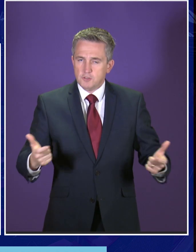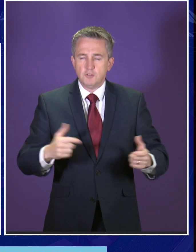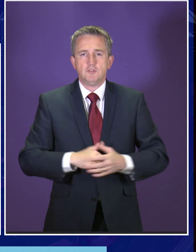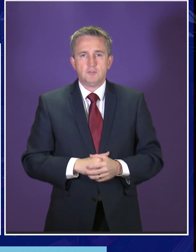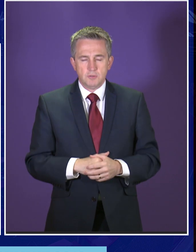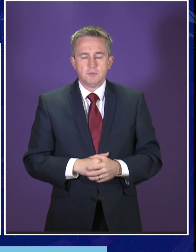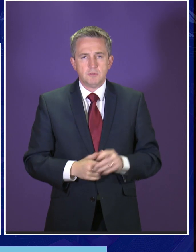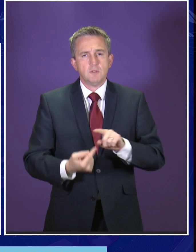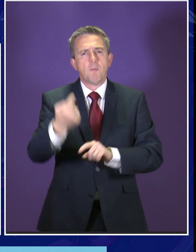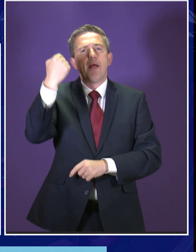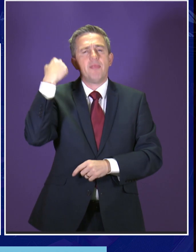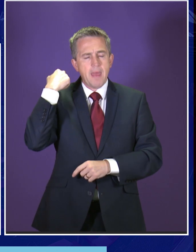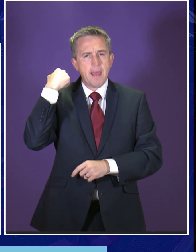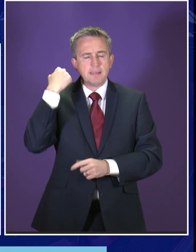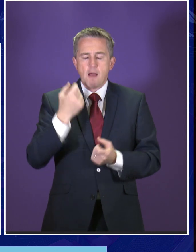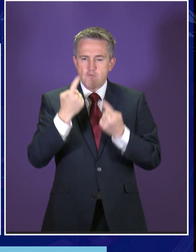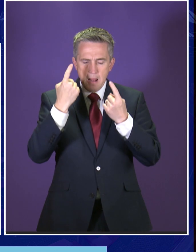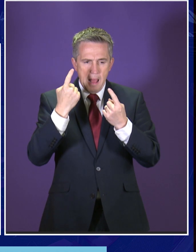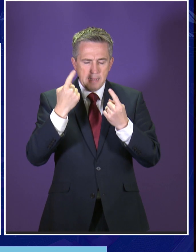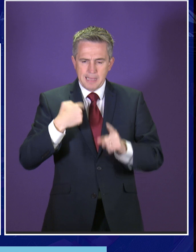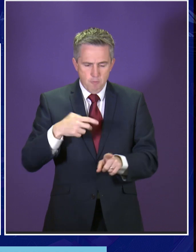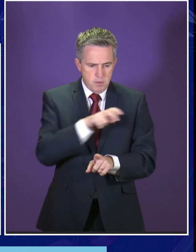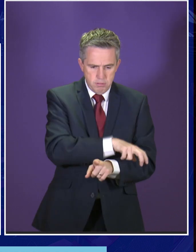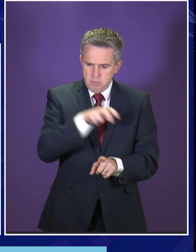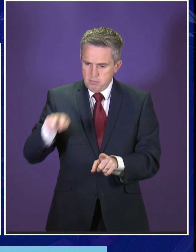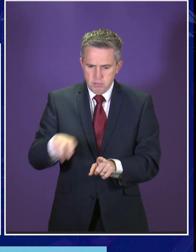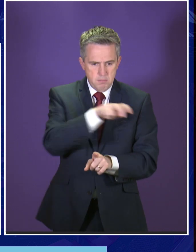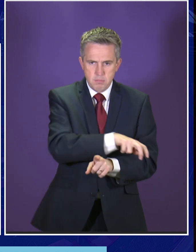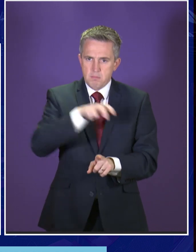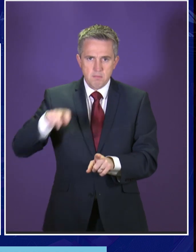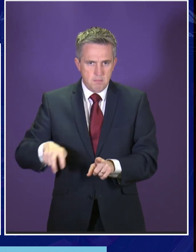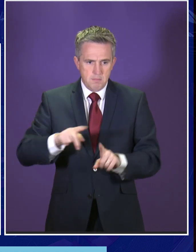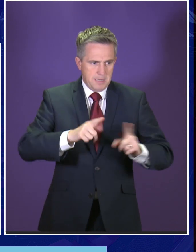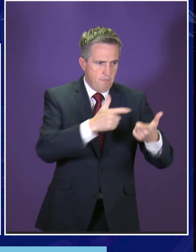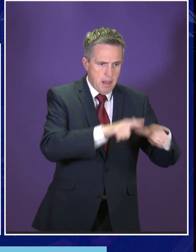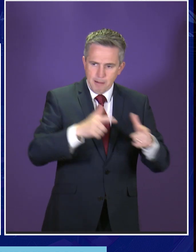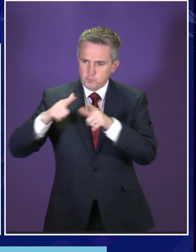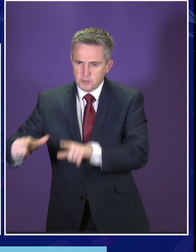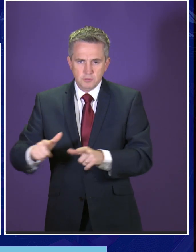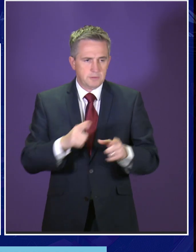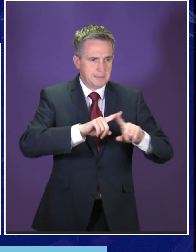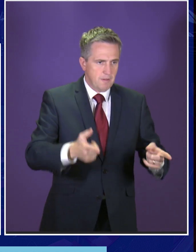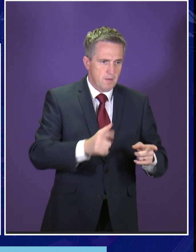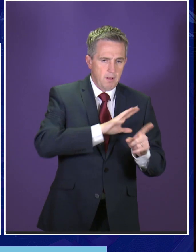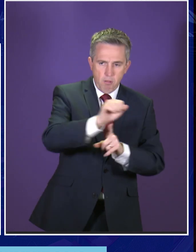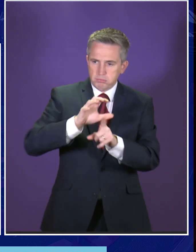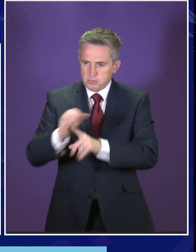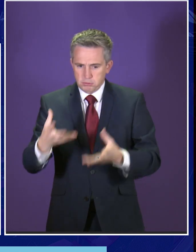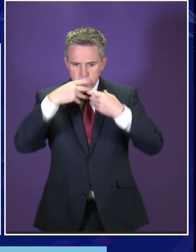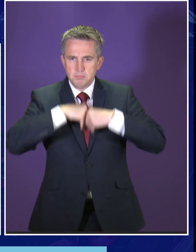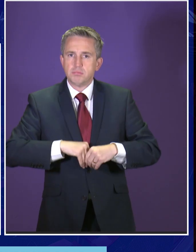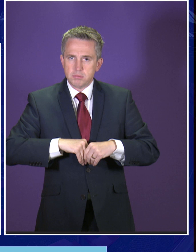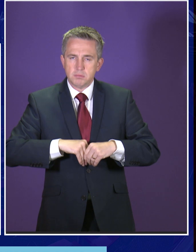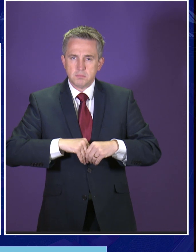realize then was that I was crossing borders very fluidly and effortlessly. My search for the other networks which I felt